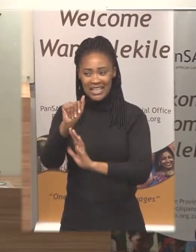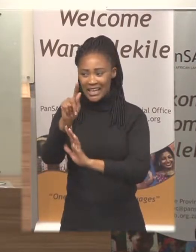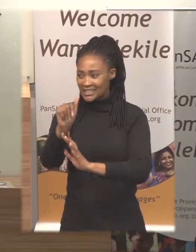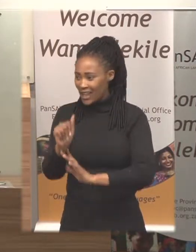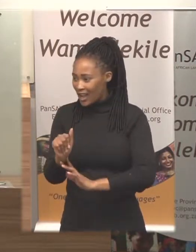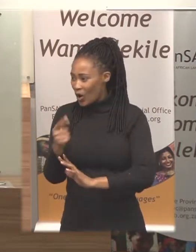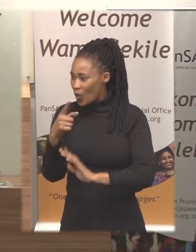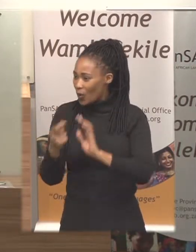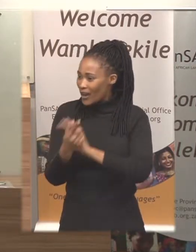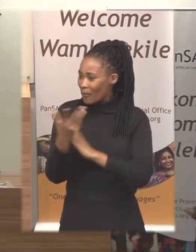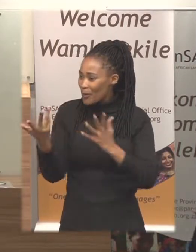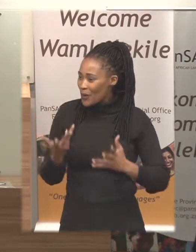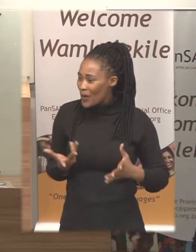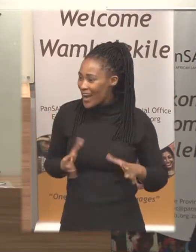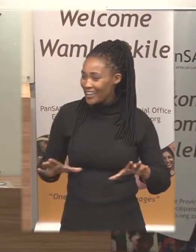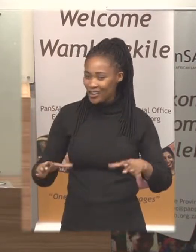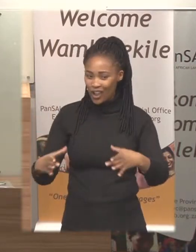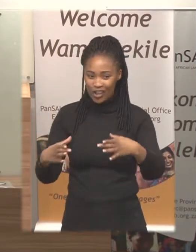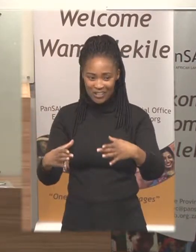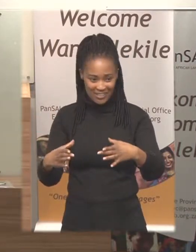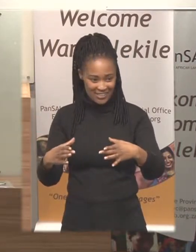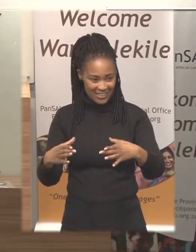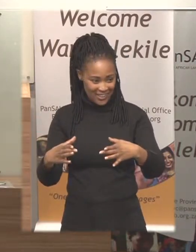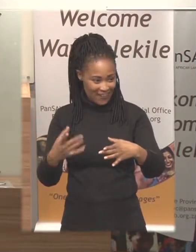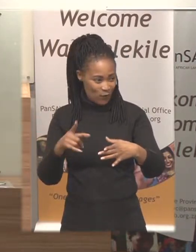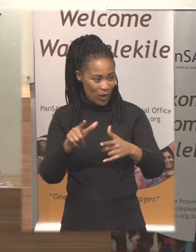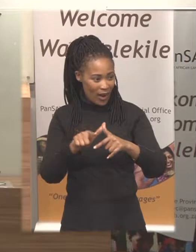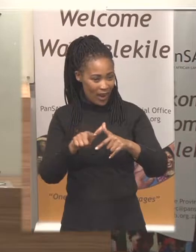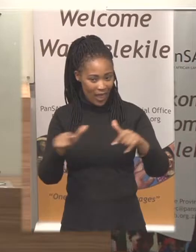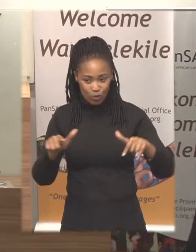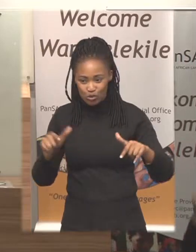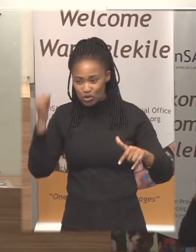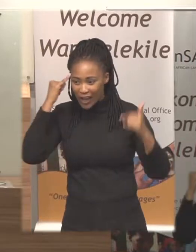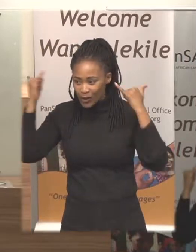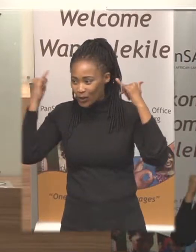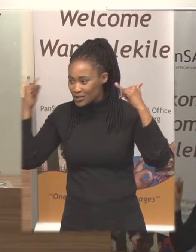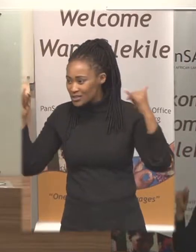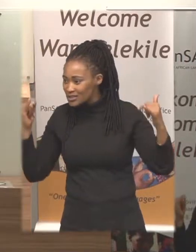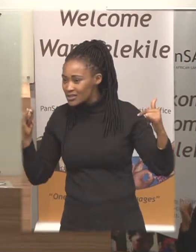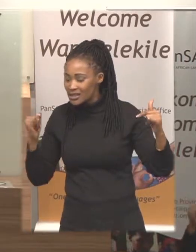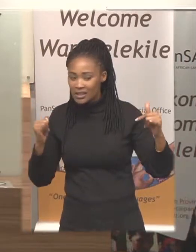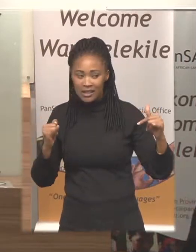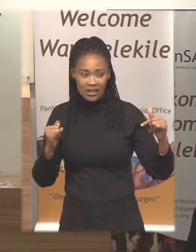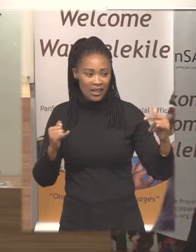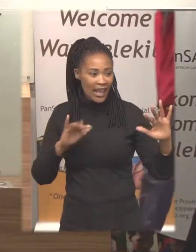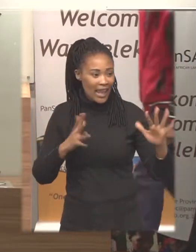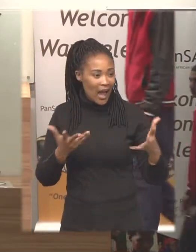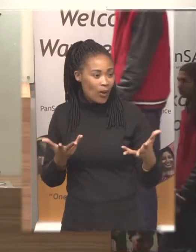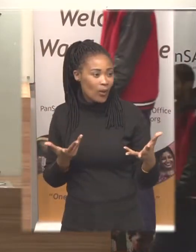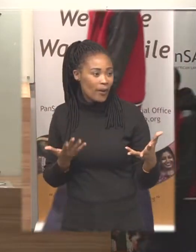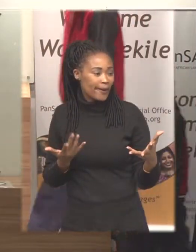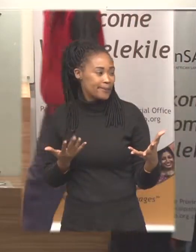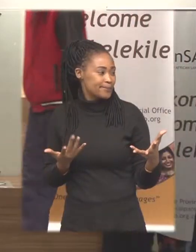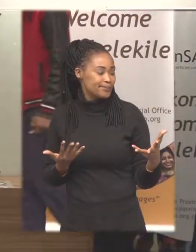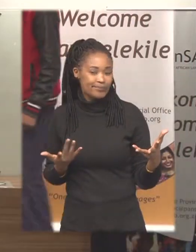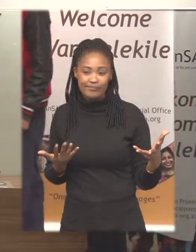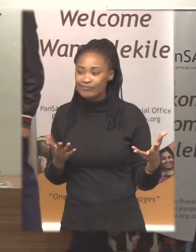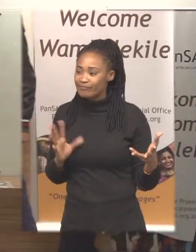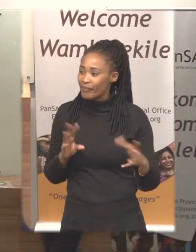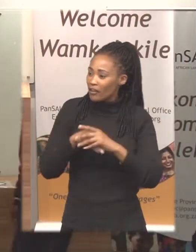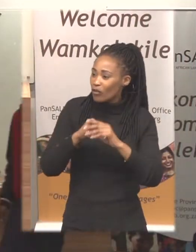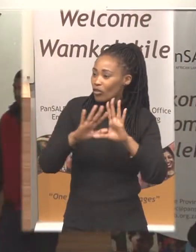what happens in the classroom around language ideologies, and how that feeds on to higher